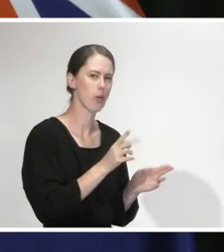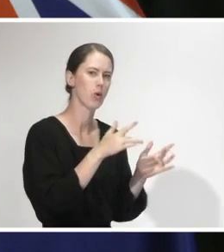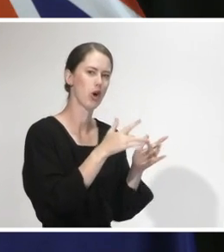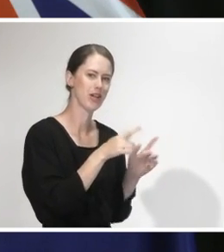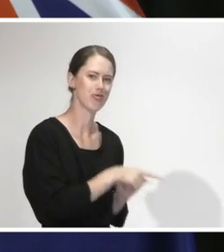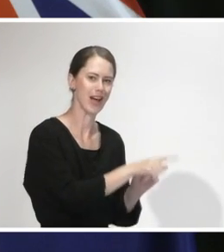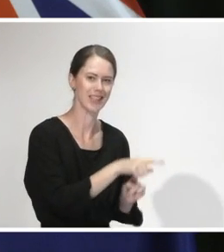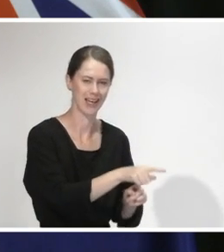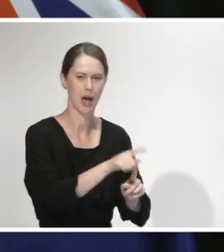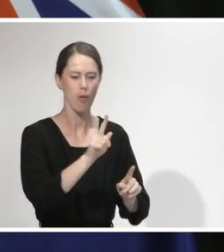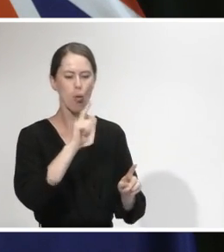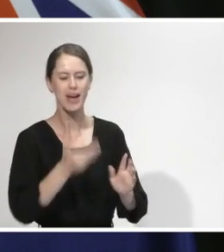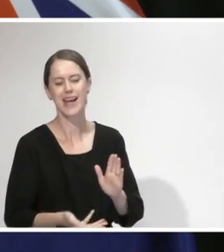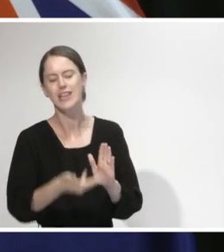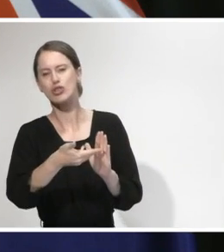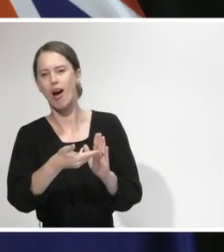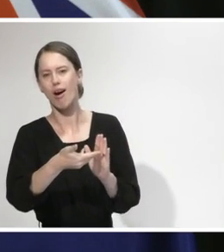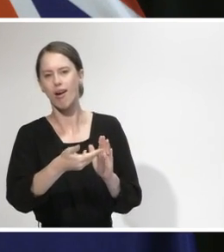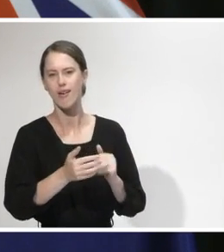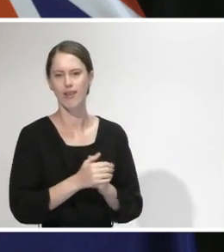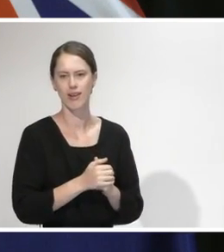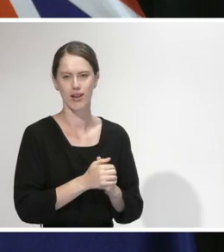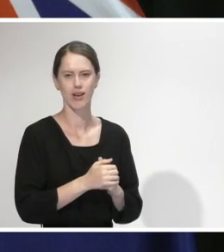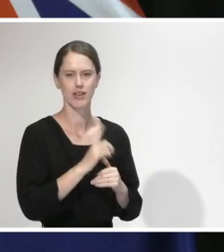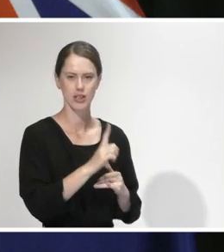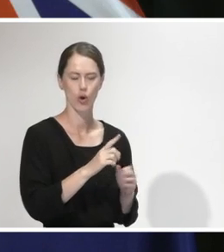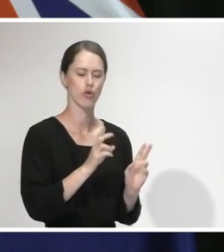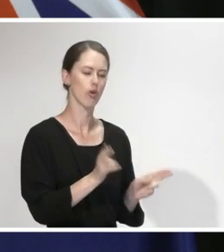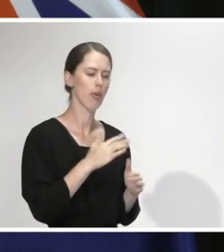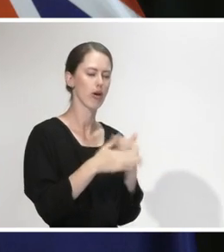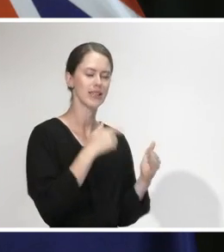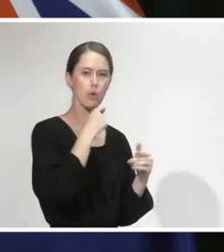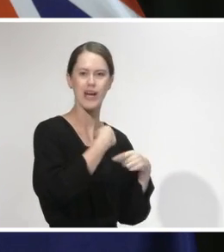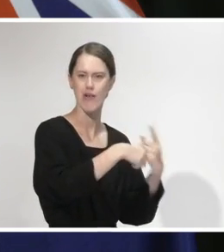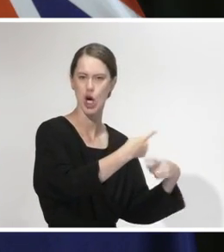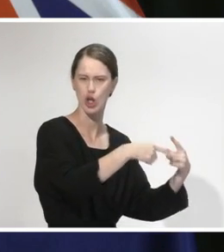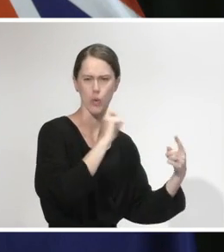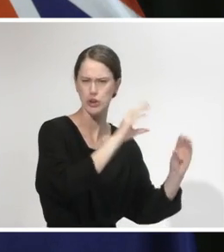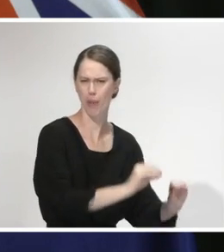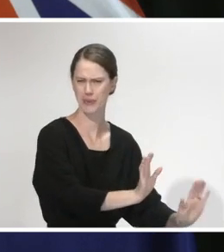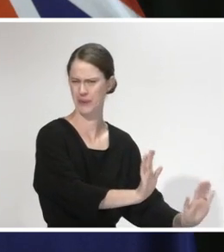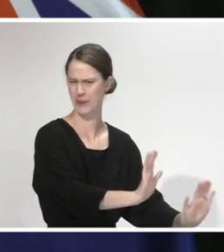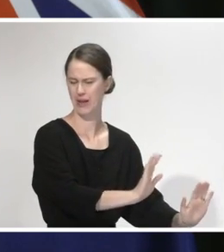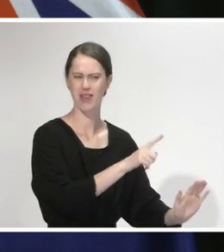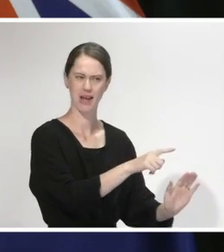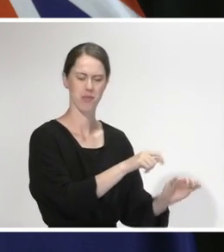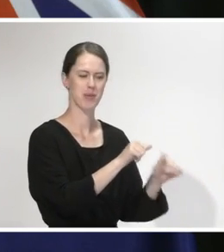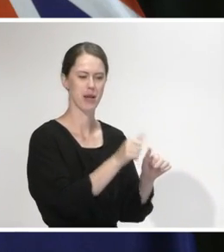way to identify and trace close contacts will still be the routine process we have, which will be better because we'll have